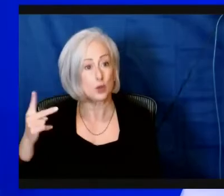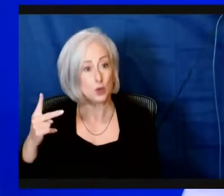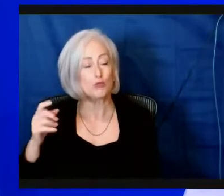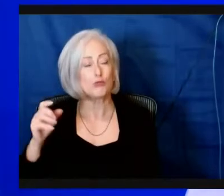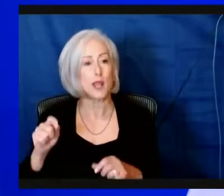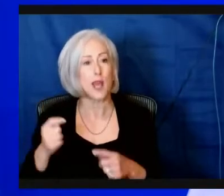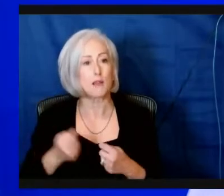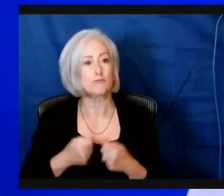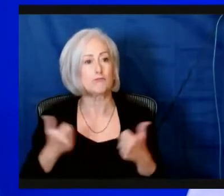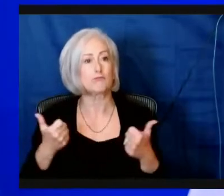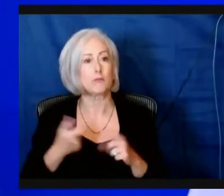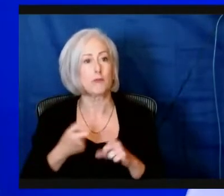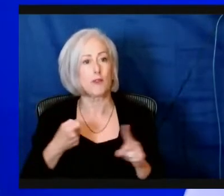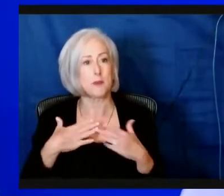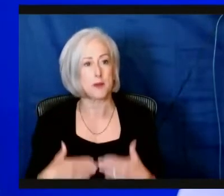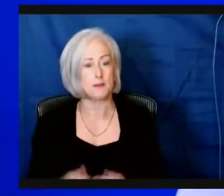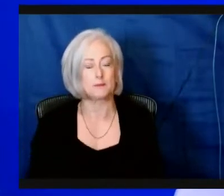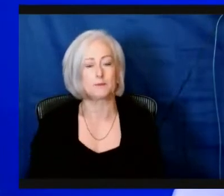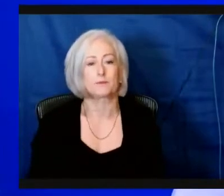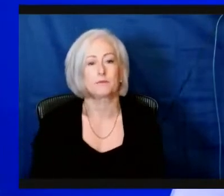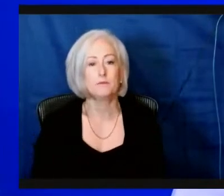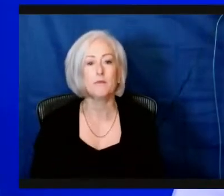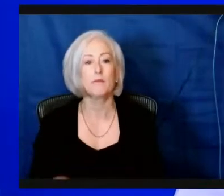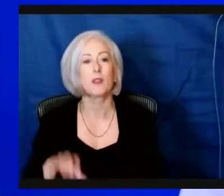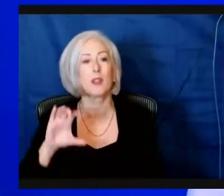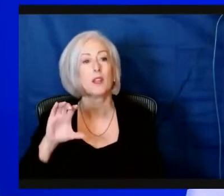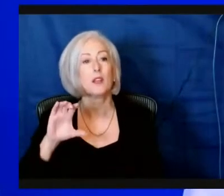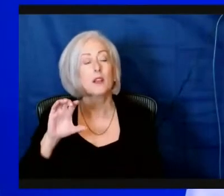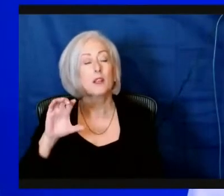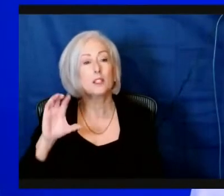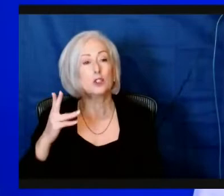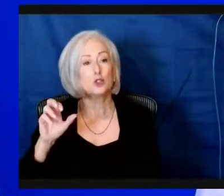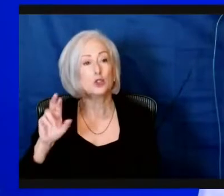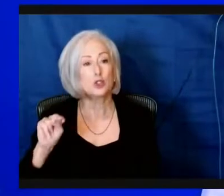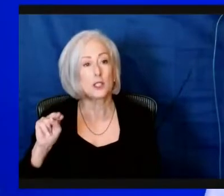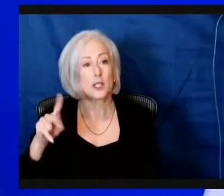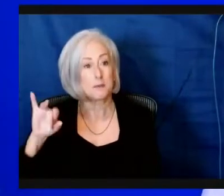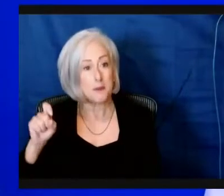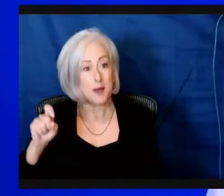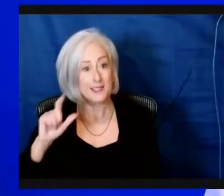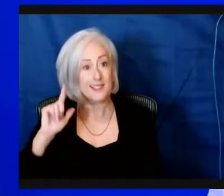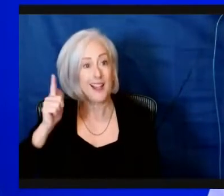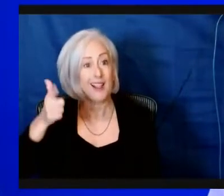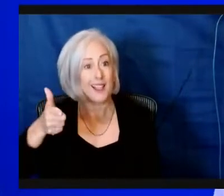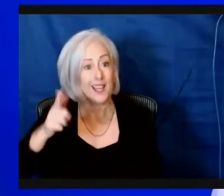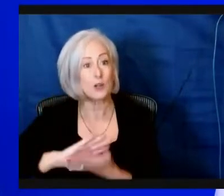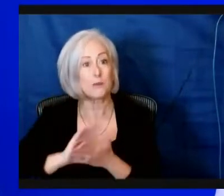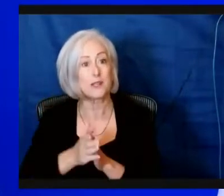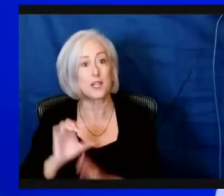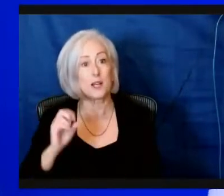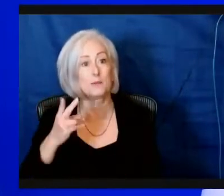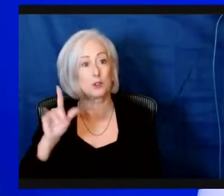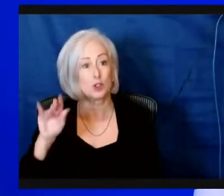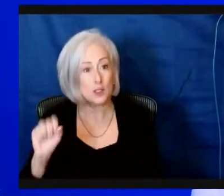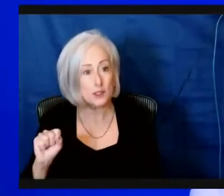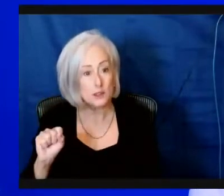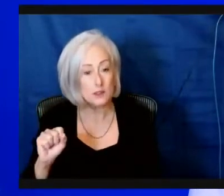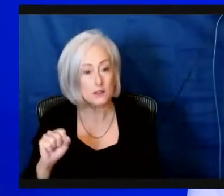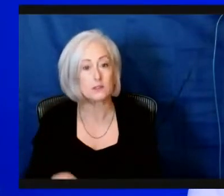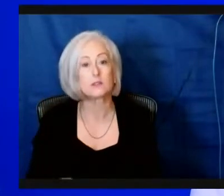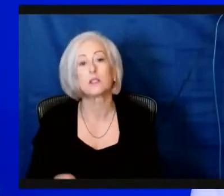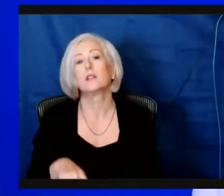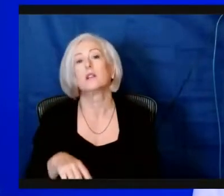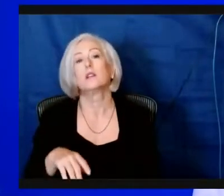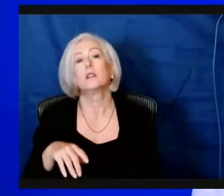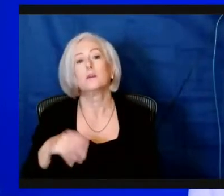things like chickenpox, which becomes shingles, or herpes viruses, they actually integrate into the cellular